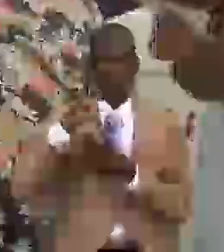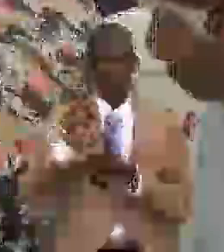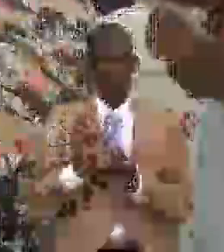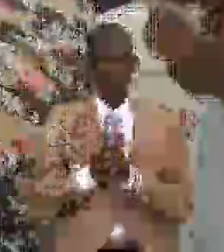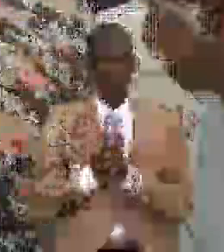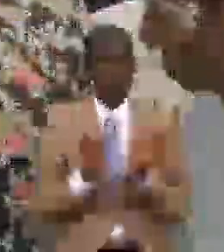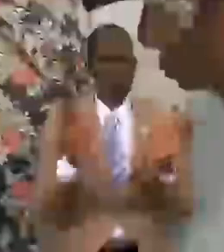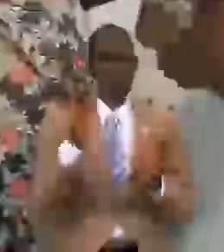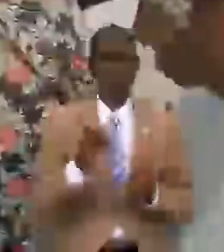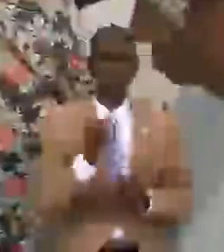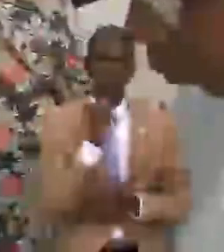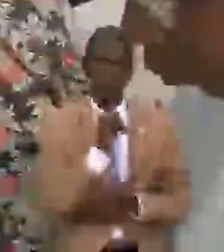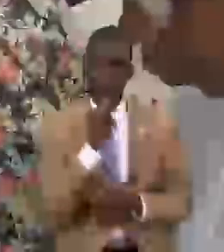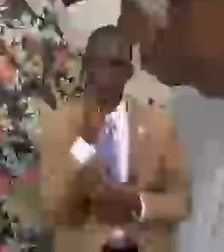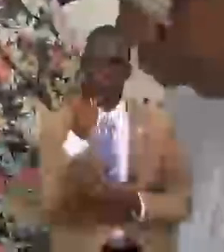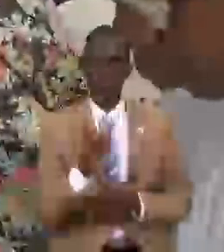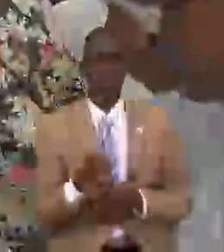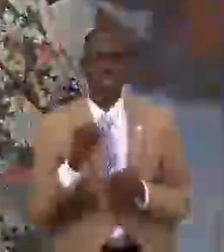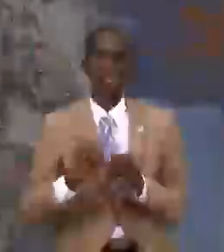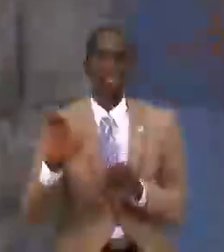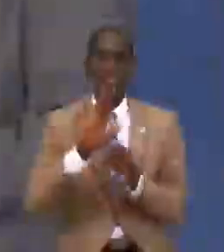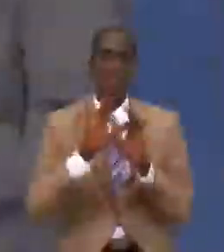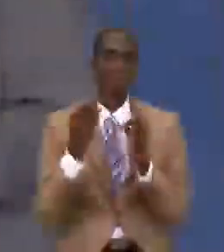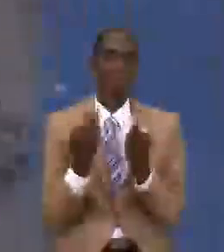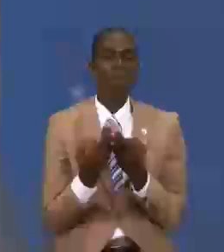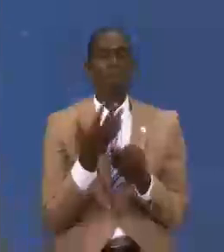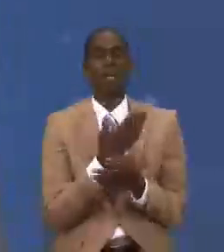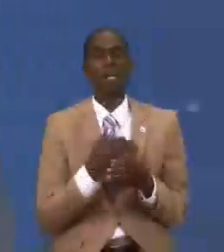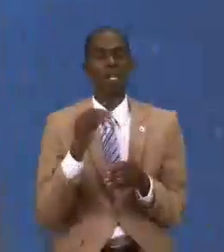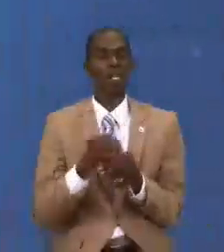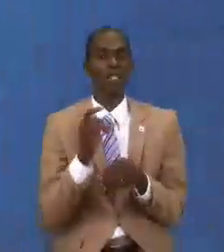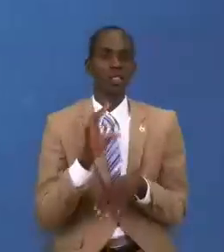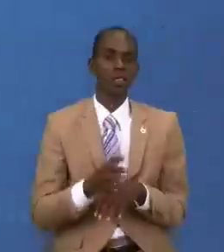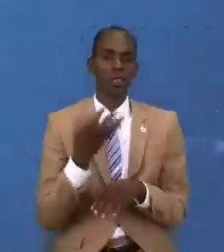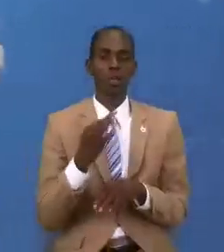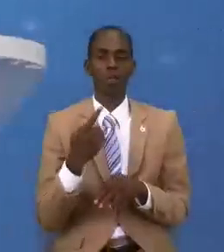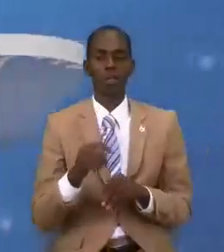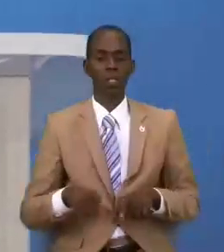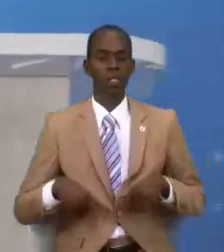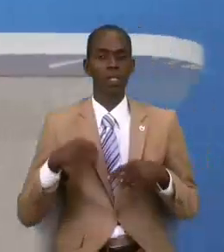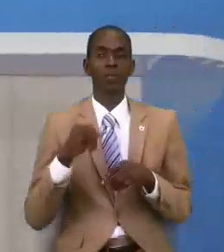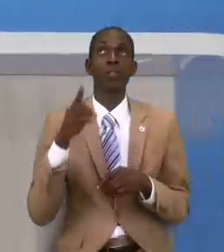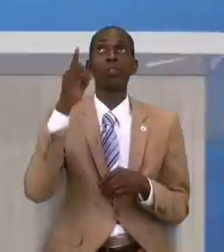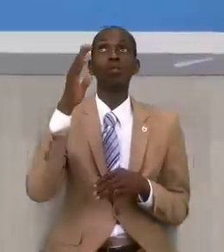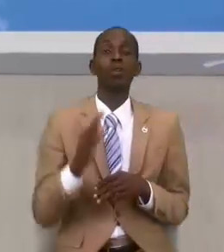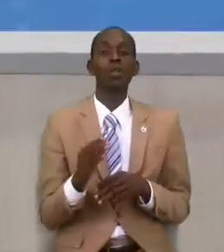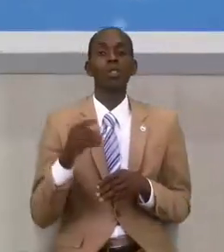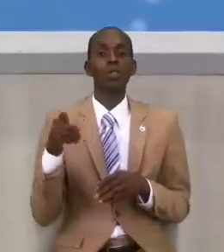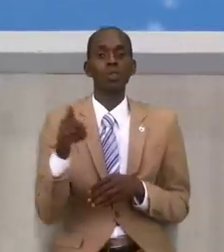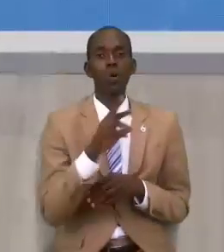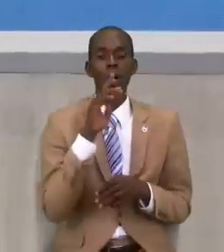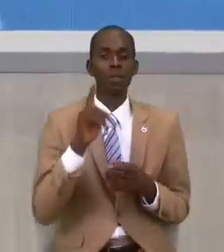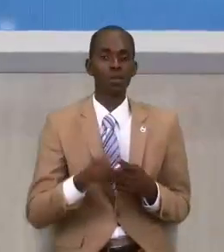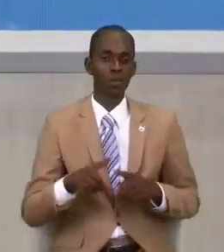and in the church of the living God. He ought to live like an angel among men, that